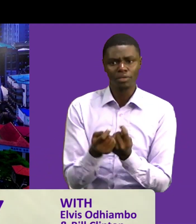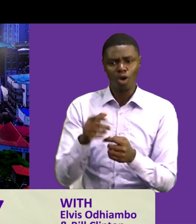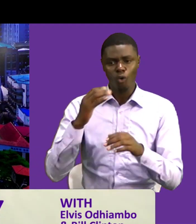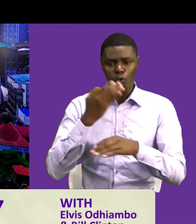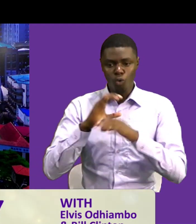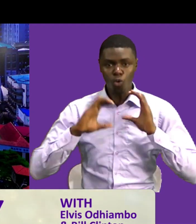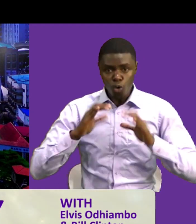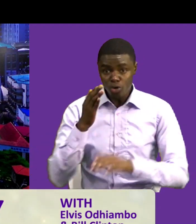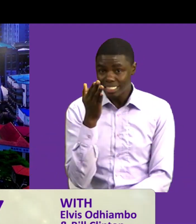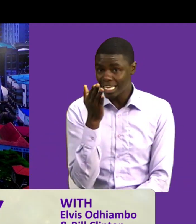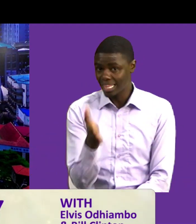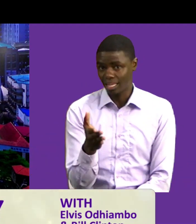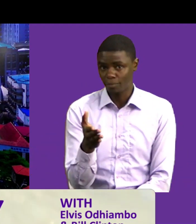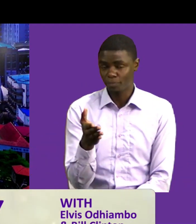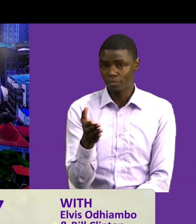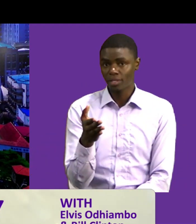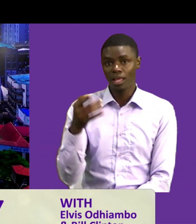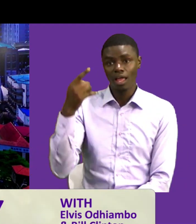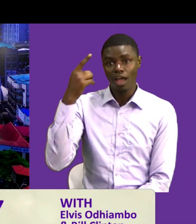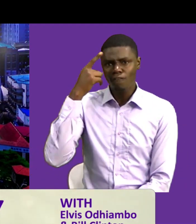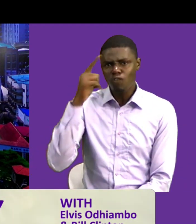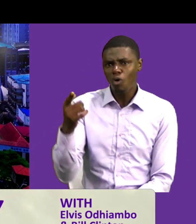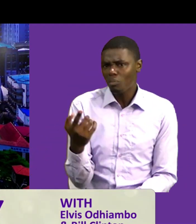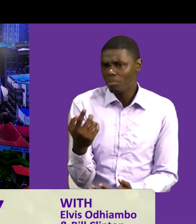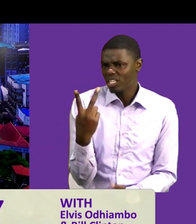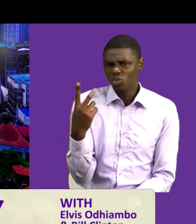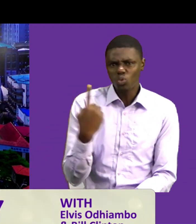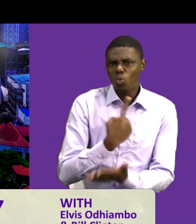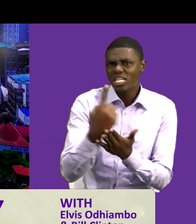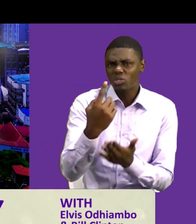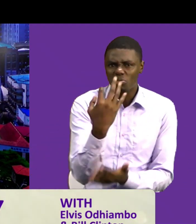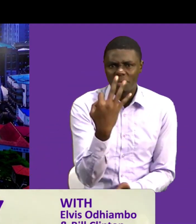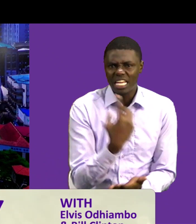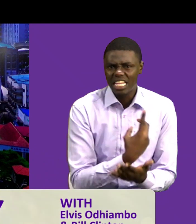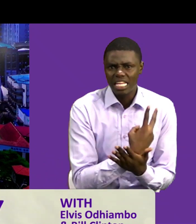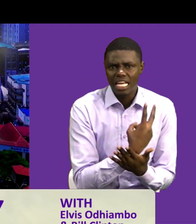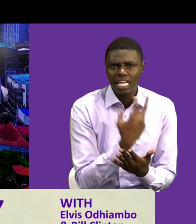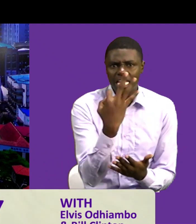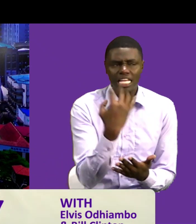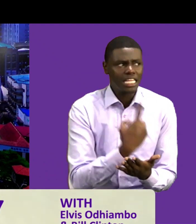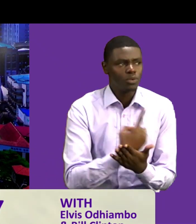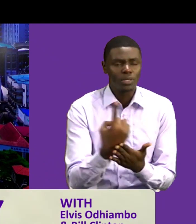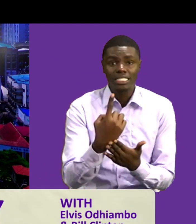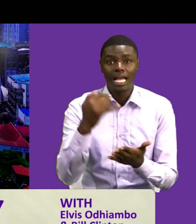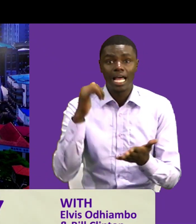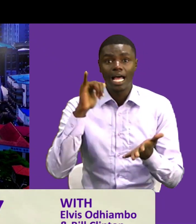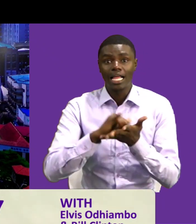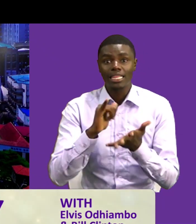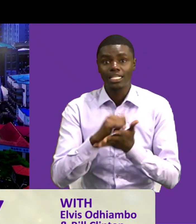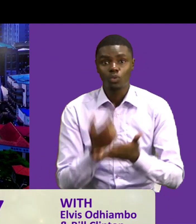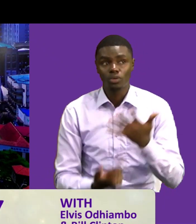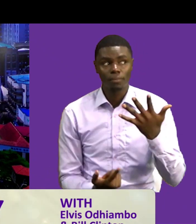there just, he has been there just for, let's say, 2 weeks, 3 weeks, and that is